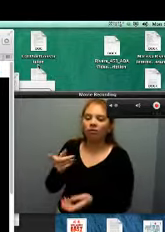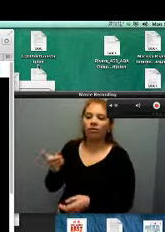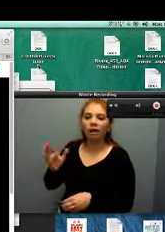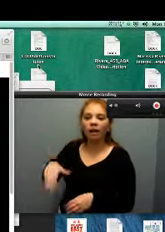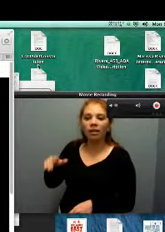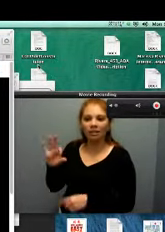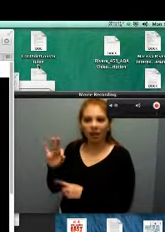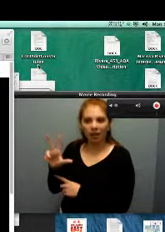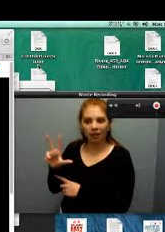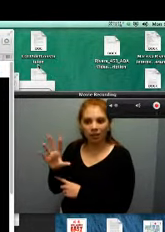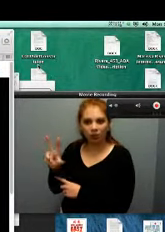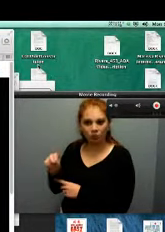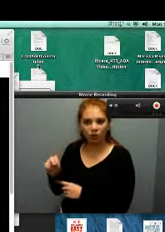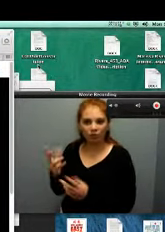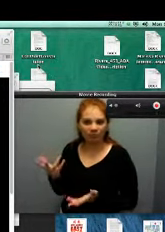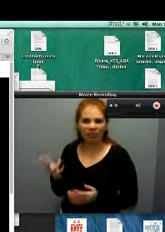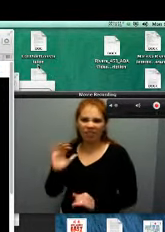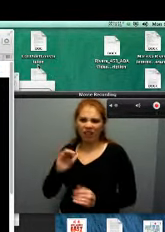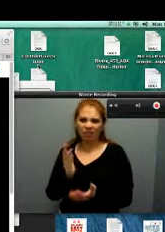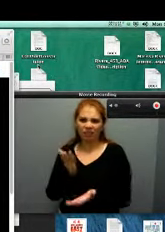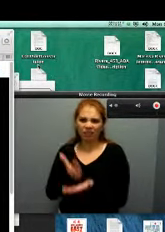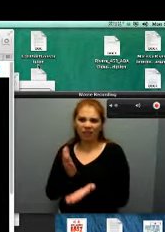Okay, that's a fact.